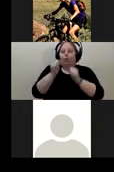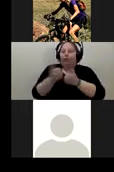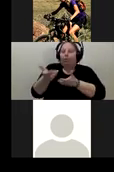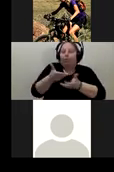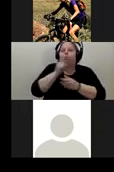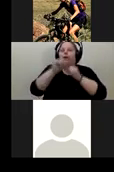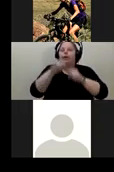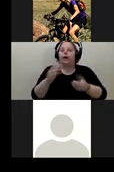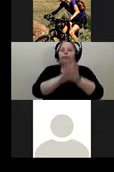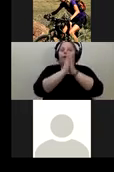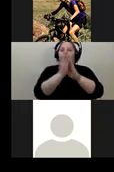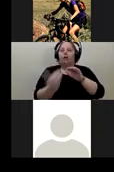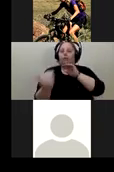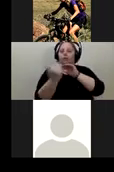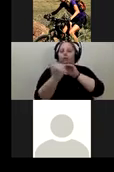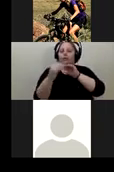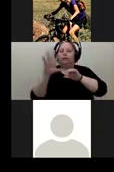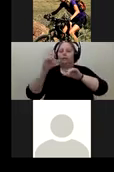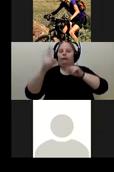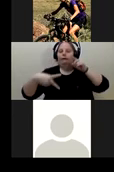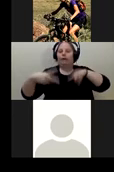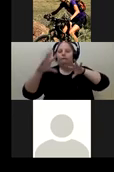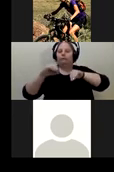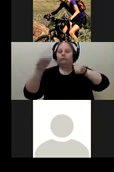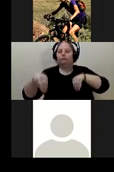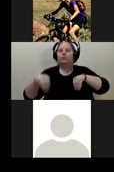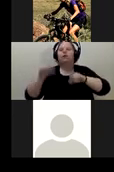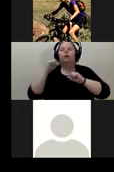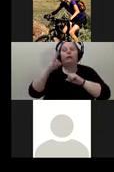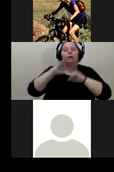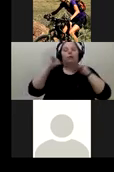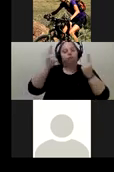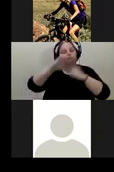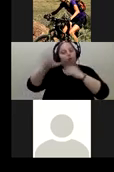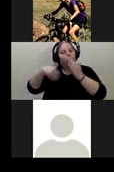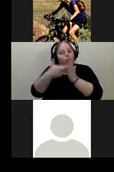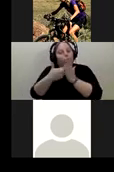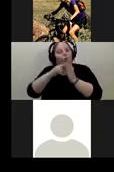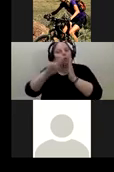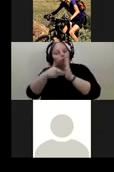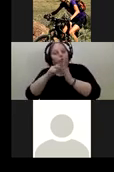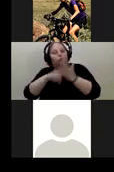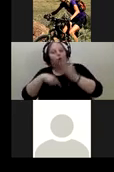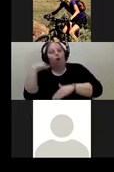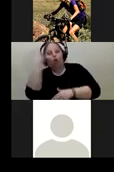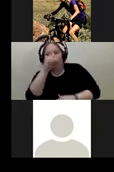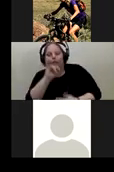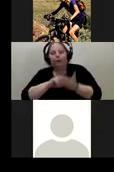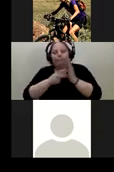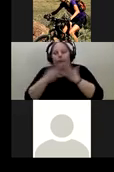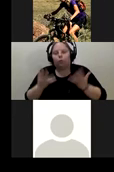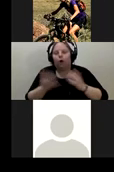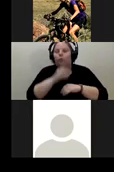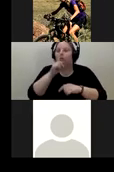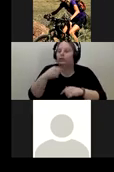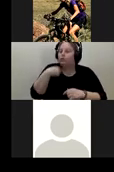if everybody understands why everybody's there and what our roles mean to each other. You know, to be able to say, I'm here